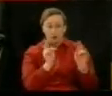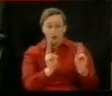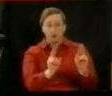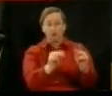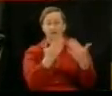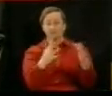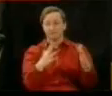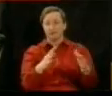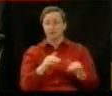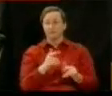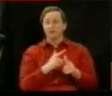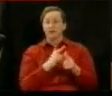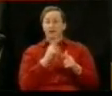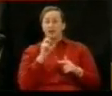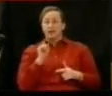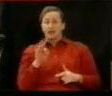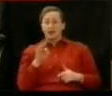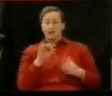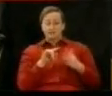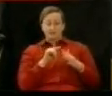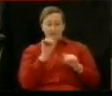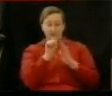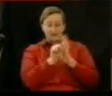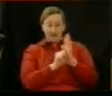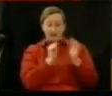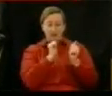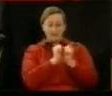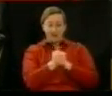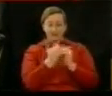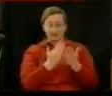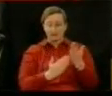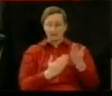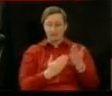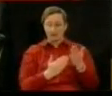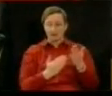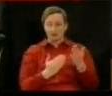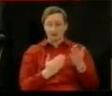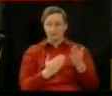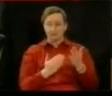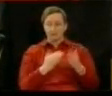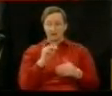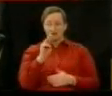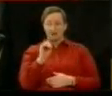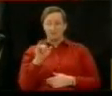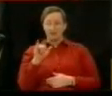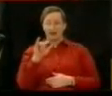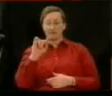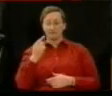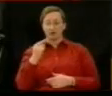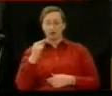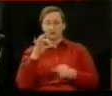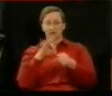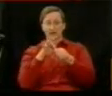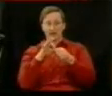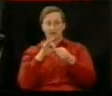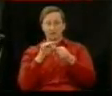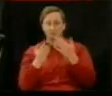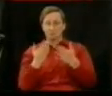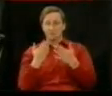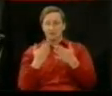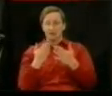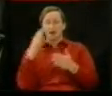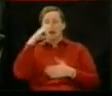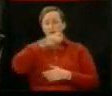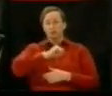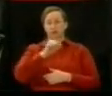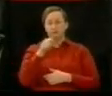just say that the state were to pass something on the 7th of February, you'd be looking at a May 1st election, somewhere in that range, assuming